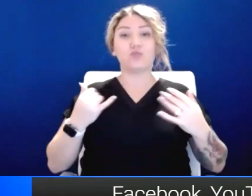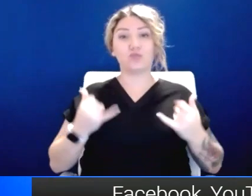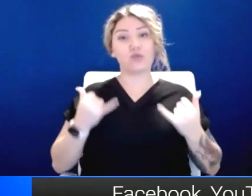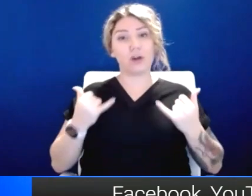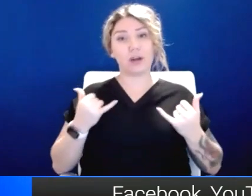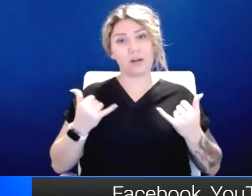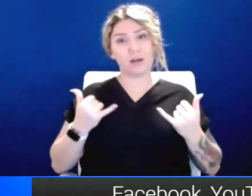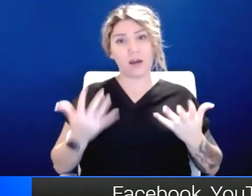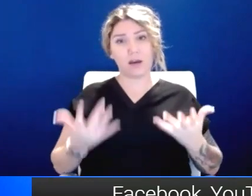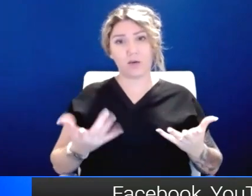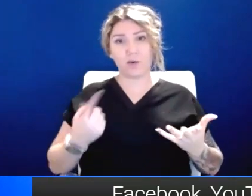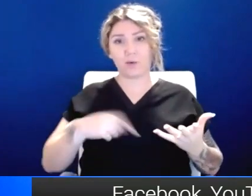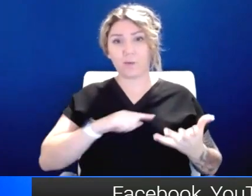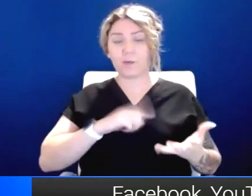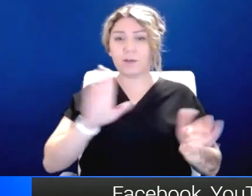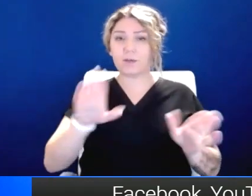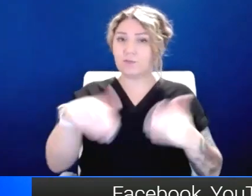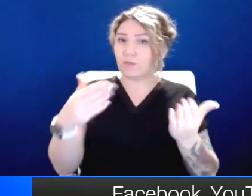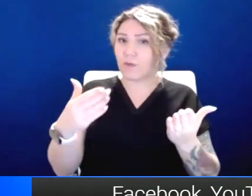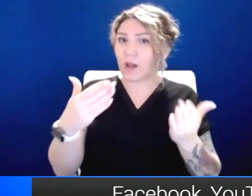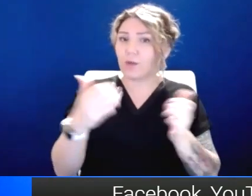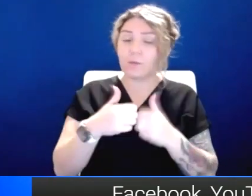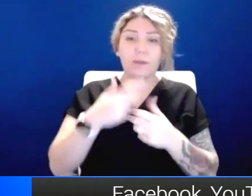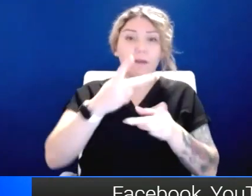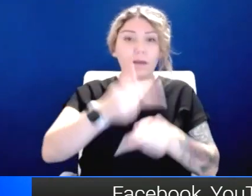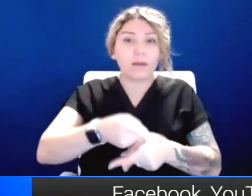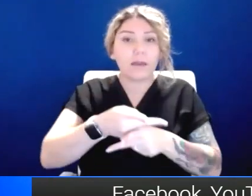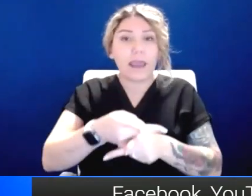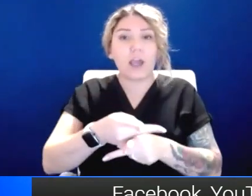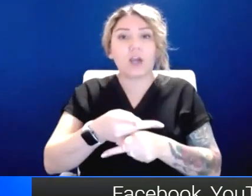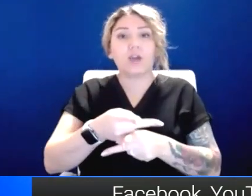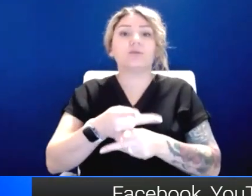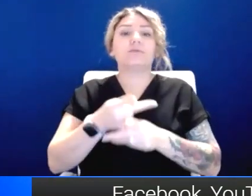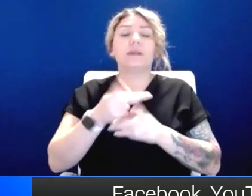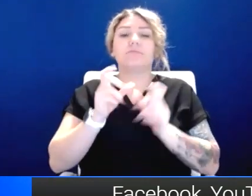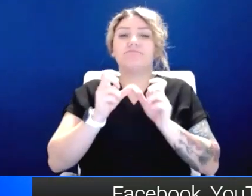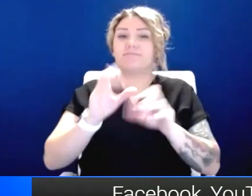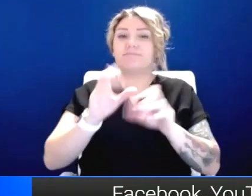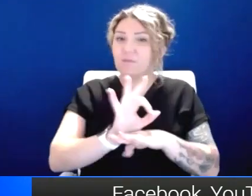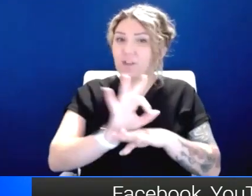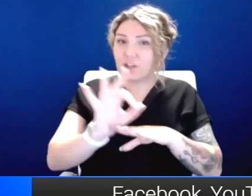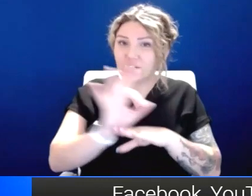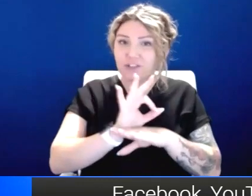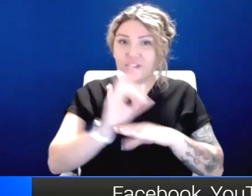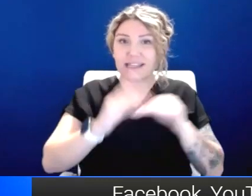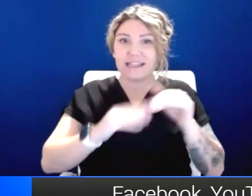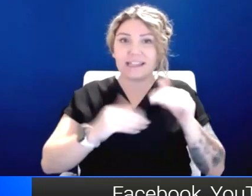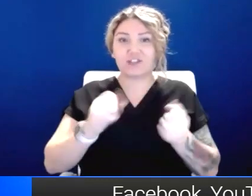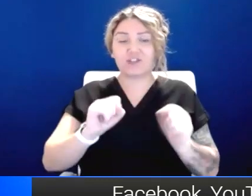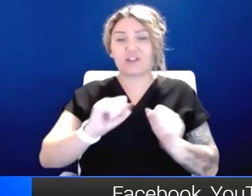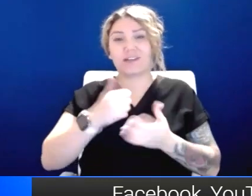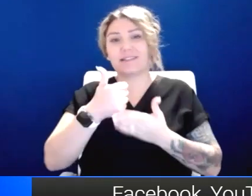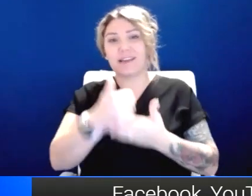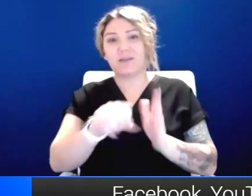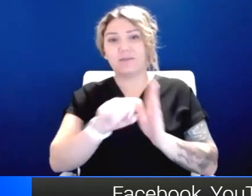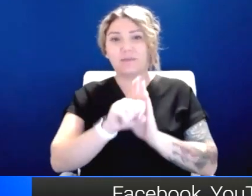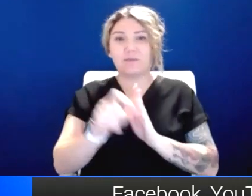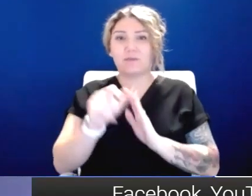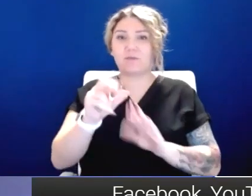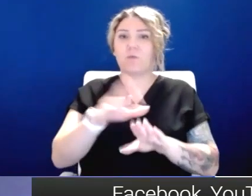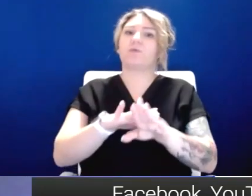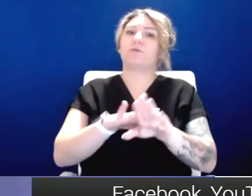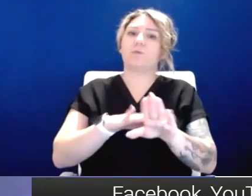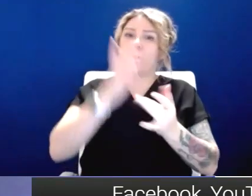basically provide them with care that keeps them functioning than trying to help their symptoms or trying to slow the disease.